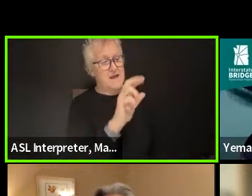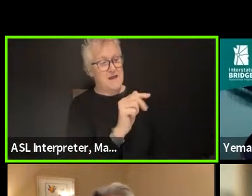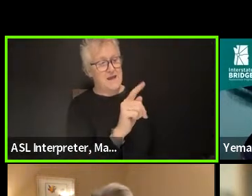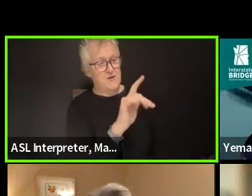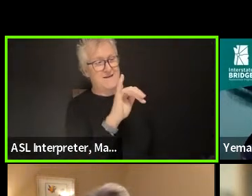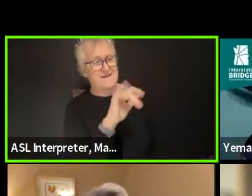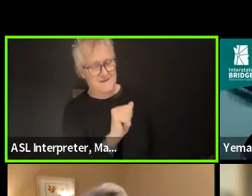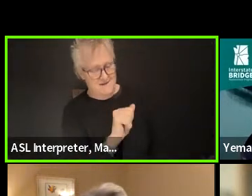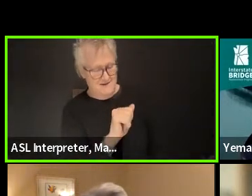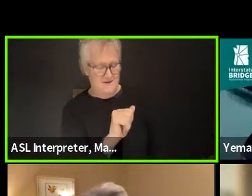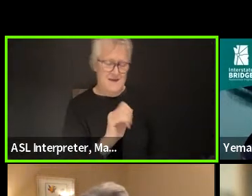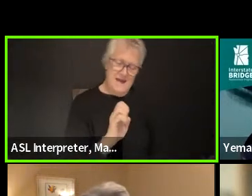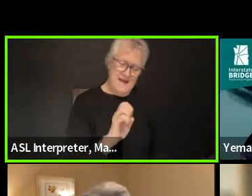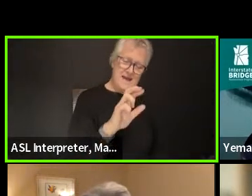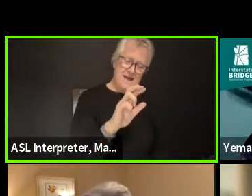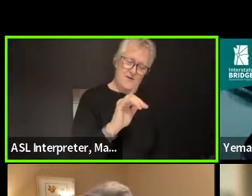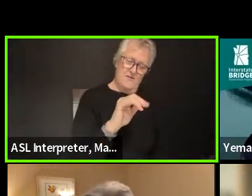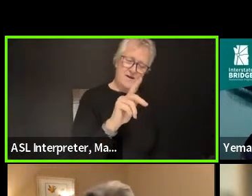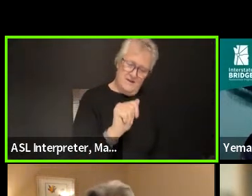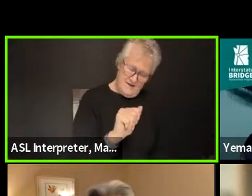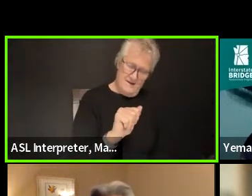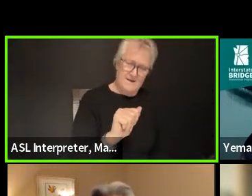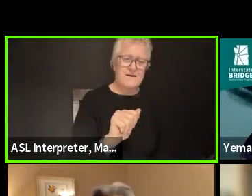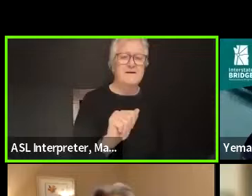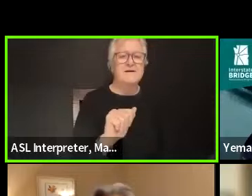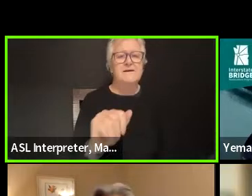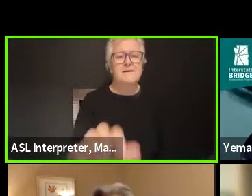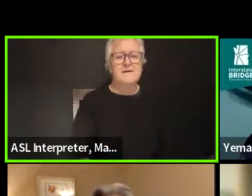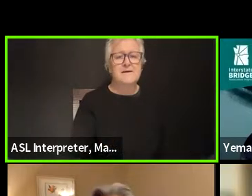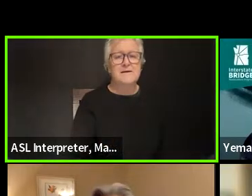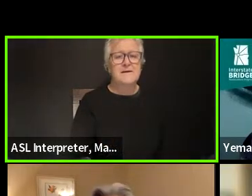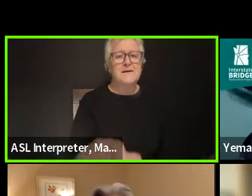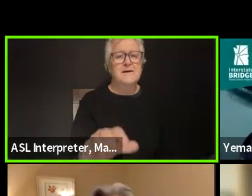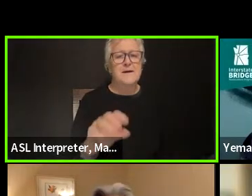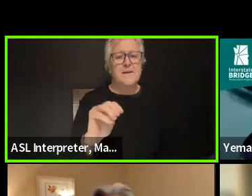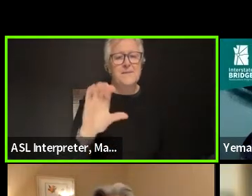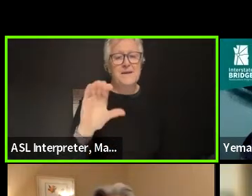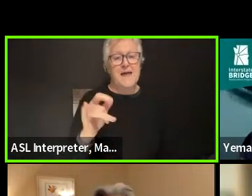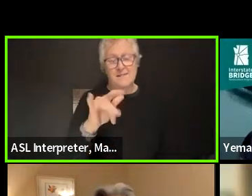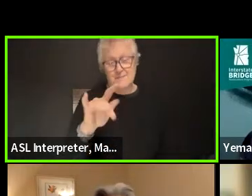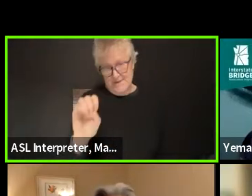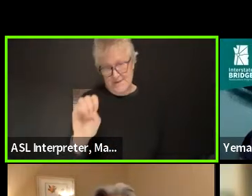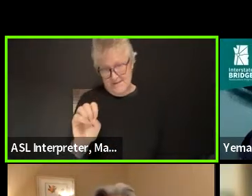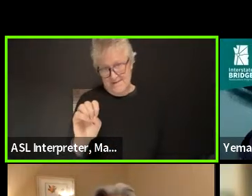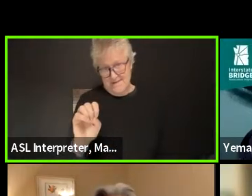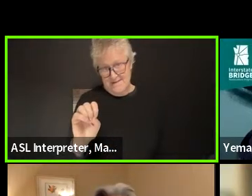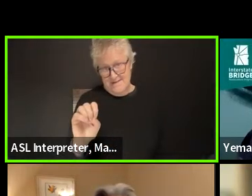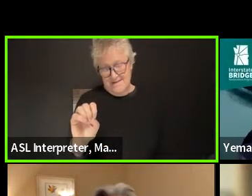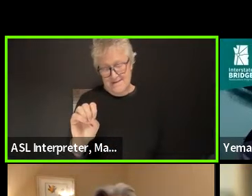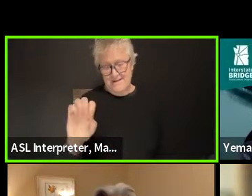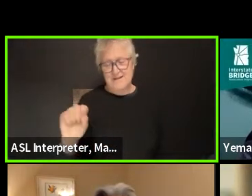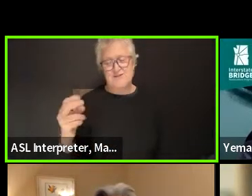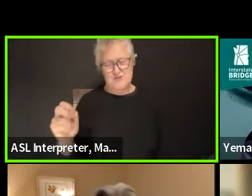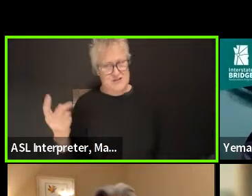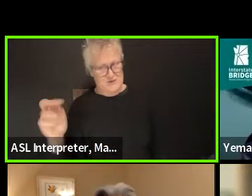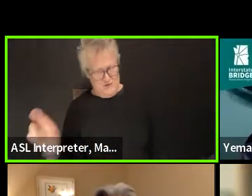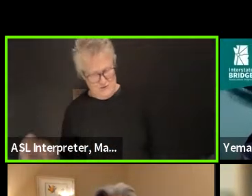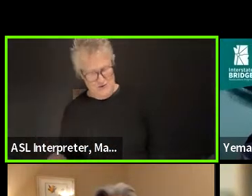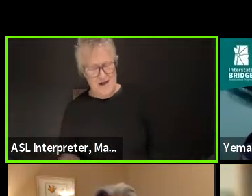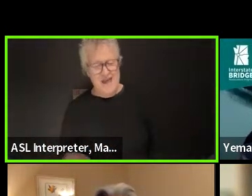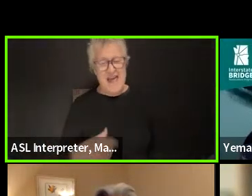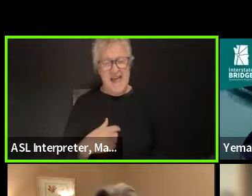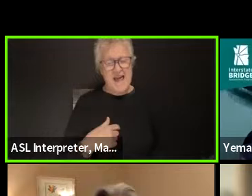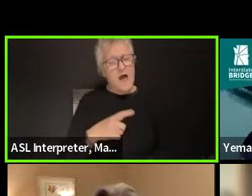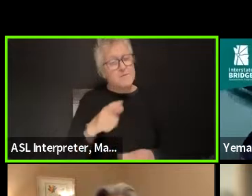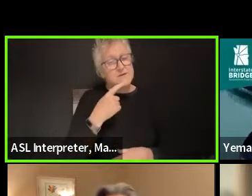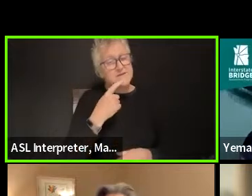And let's see, I will share that Yamaya tricked me into going into a vegan